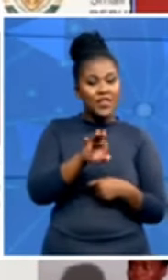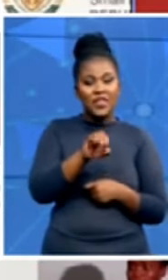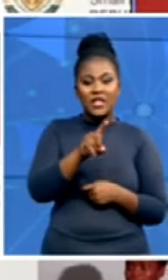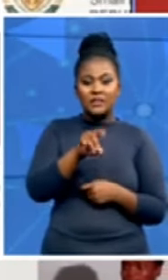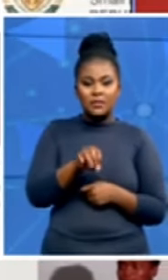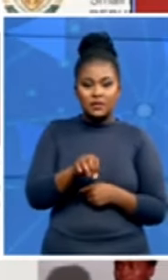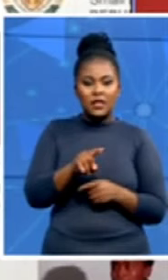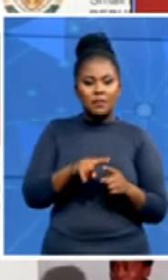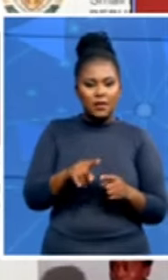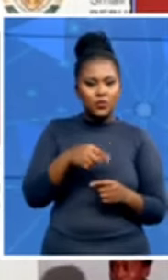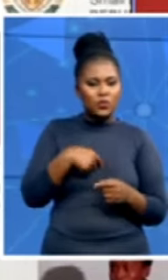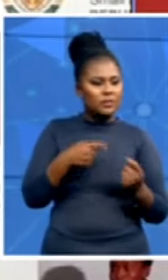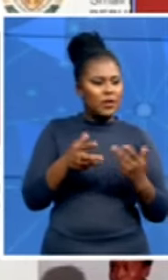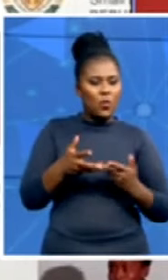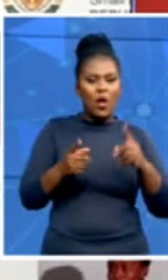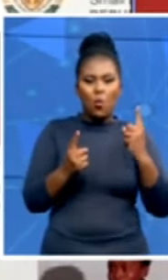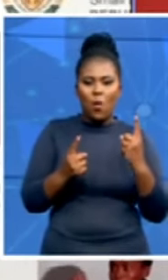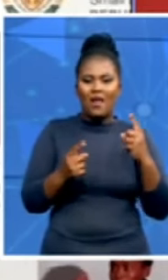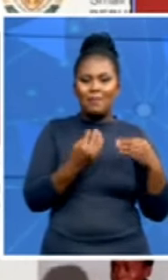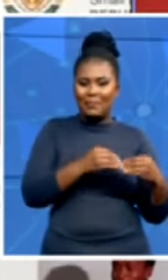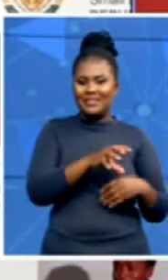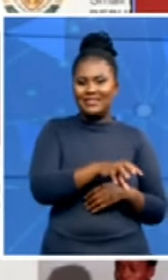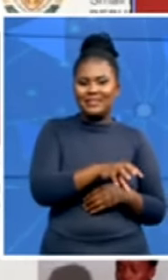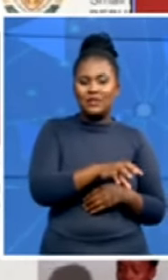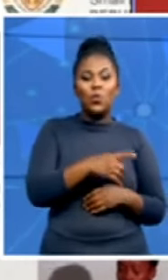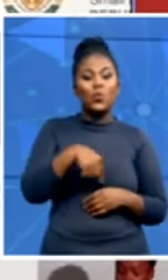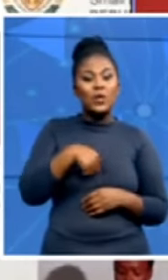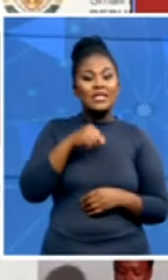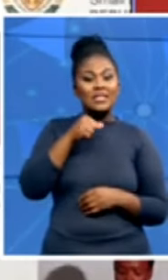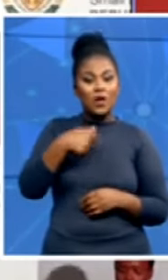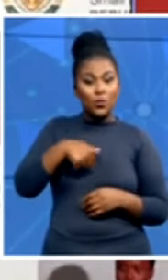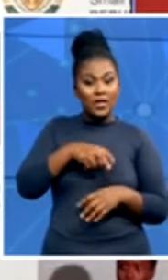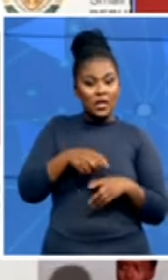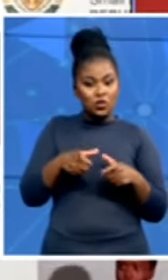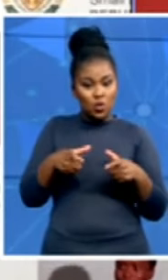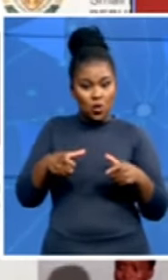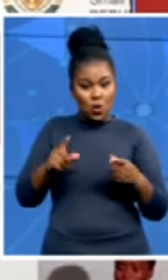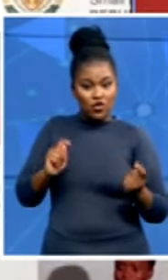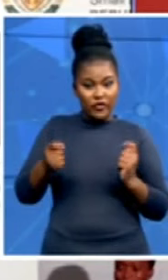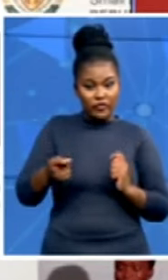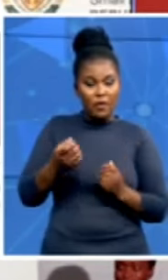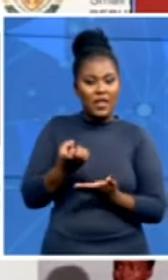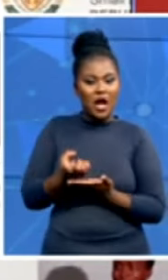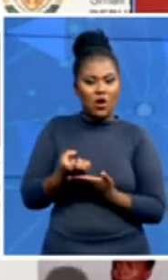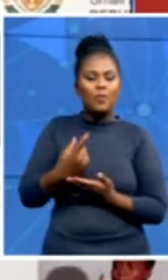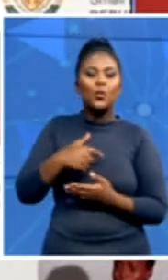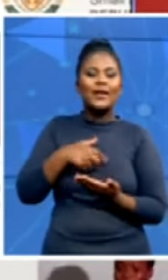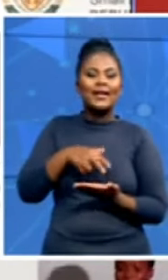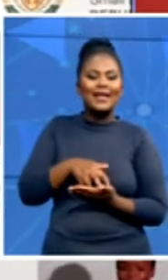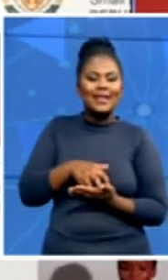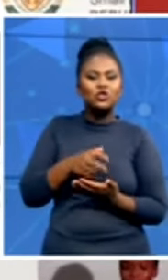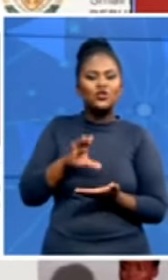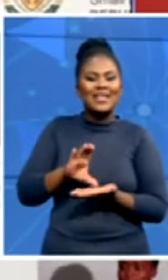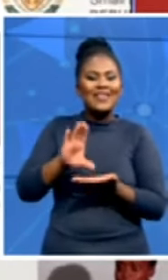are saying if we are to grow and transform the economy, we really have to invest in other sectors that will